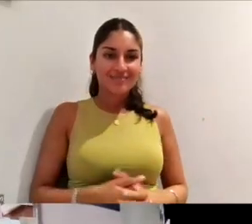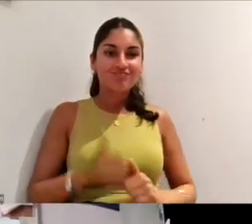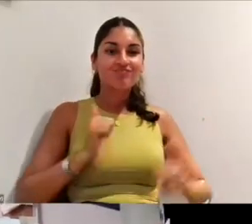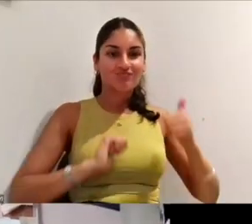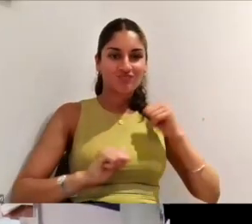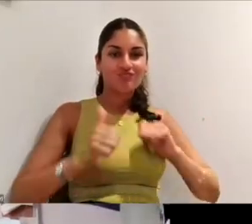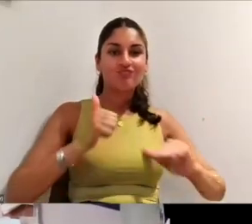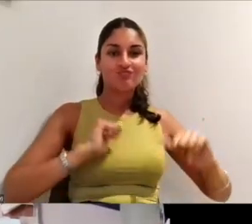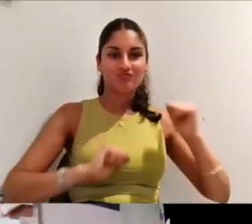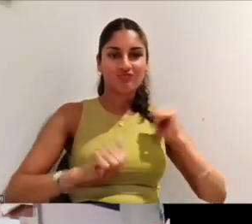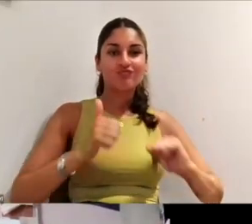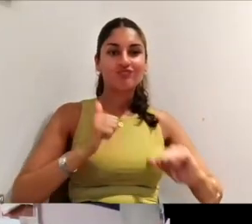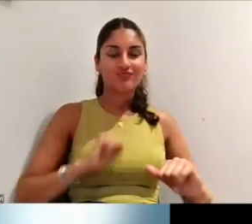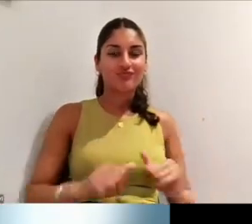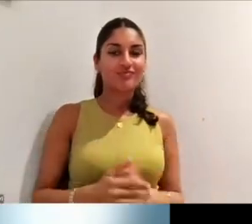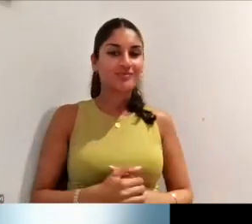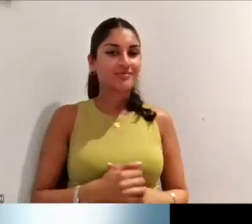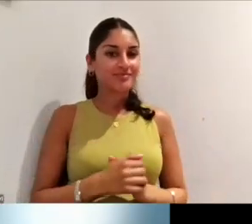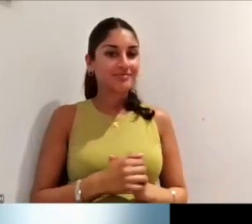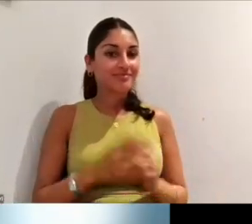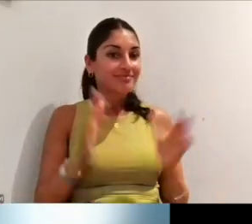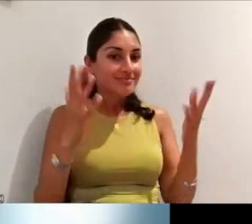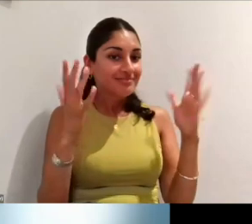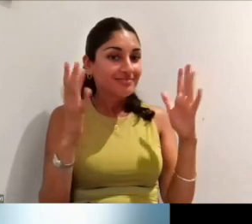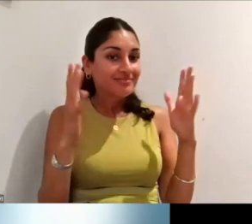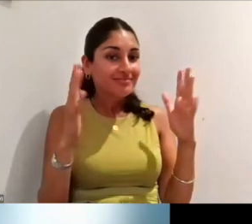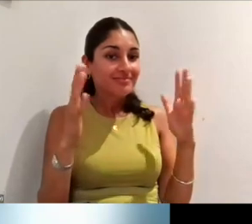Yay. Thank you so much, Dr. Cooley. That was